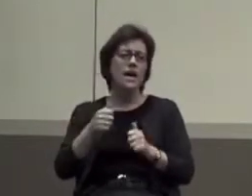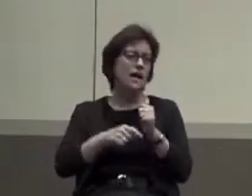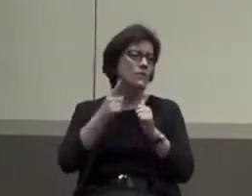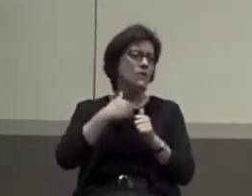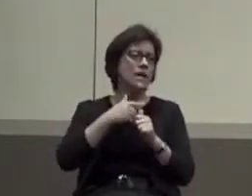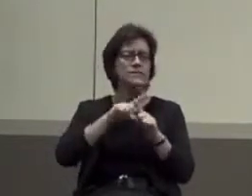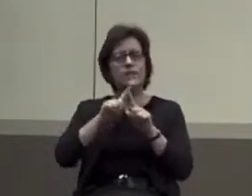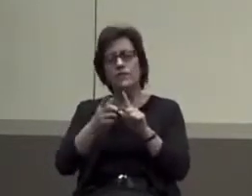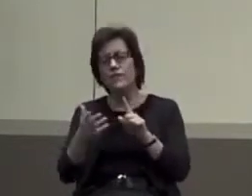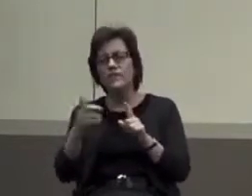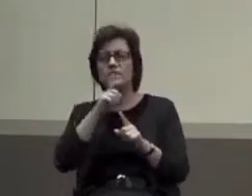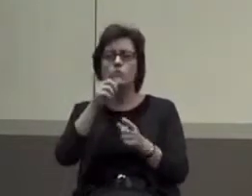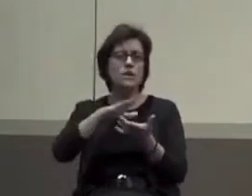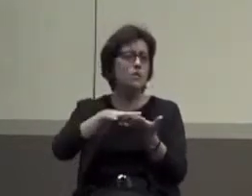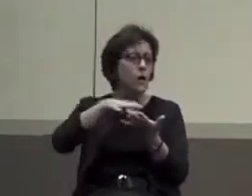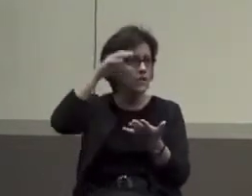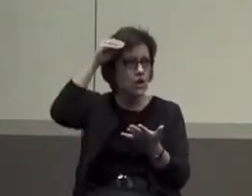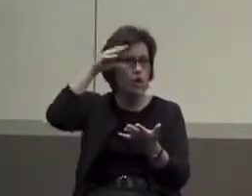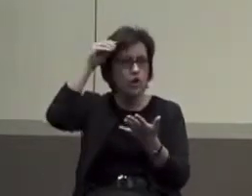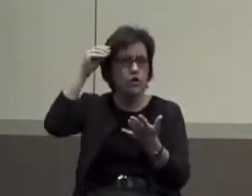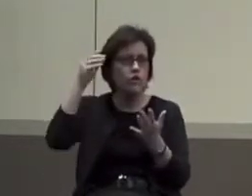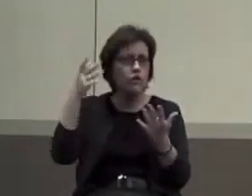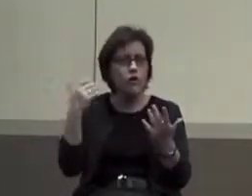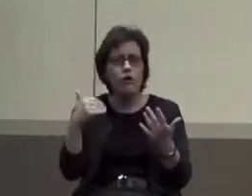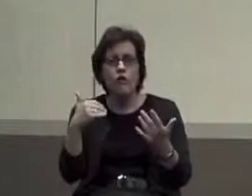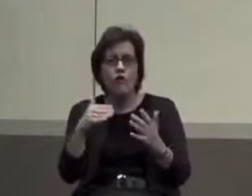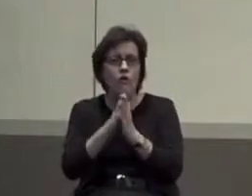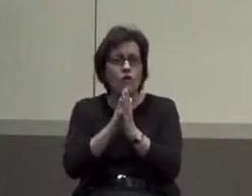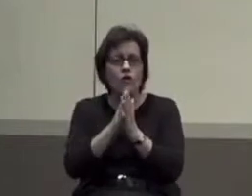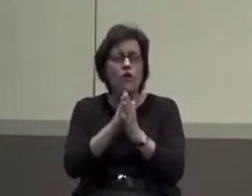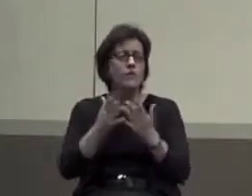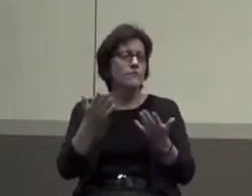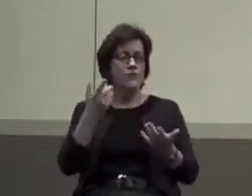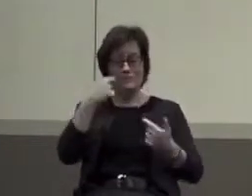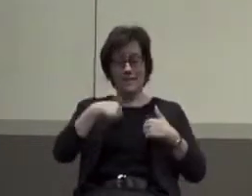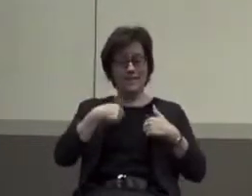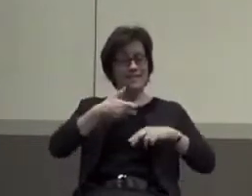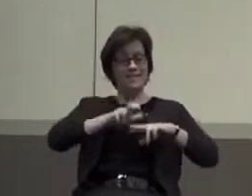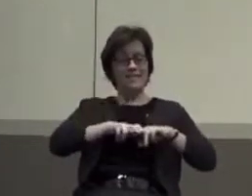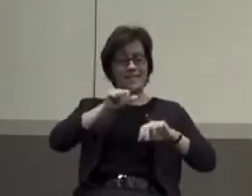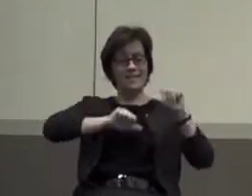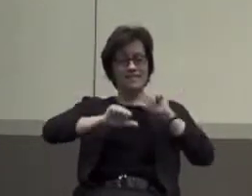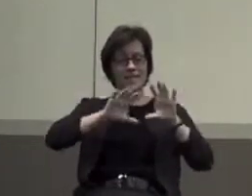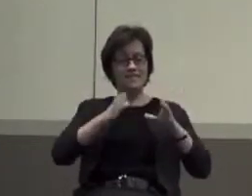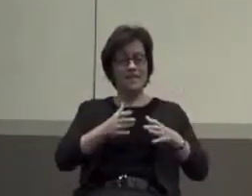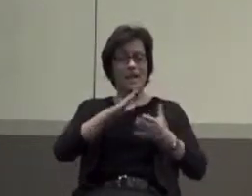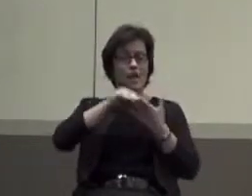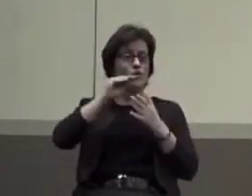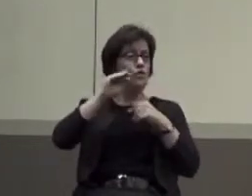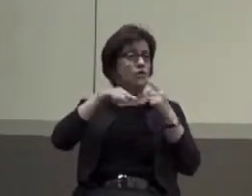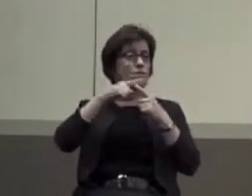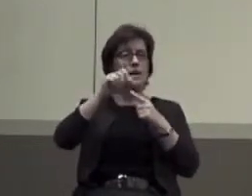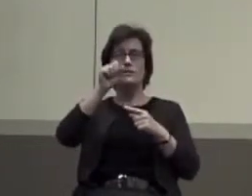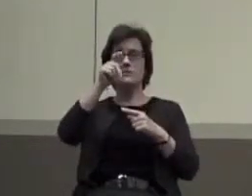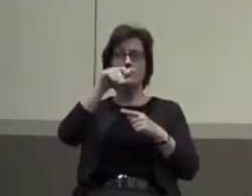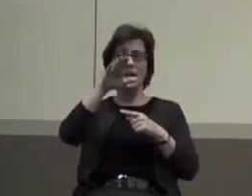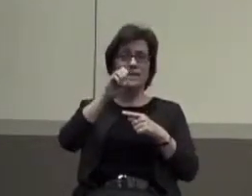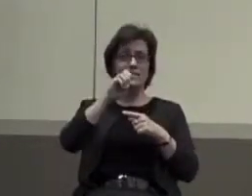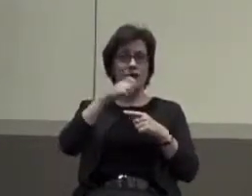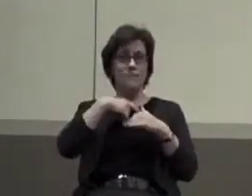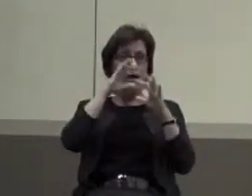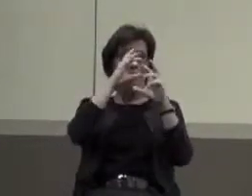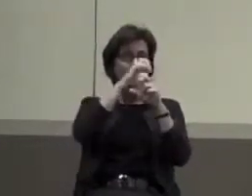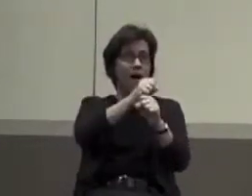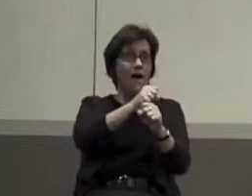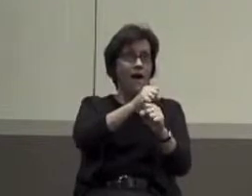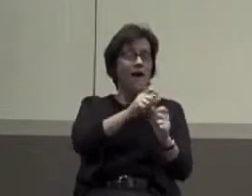to learn about. So for me, maybe sitting in a science class and learning about space is something that is really engaging to me, but then I go to